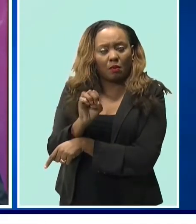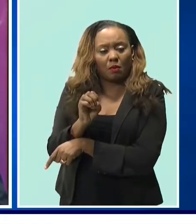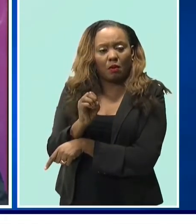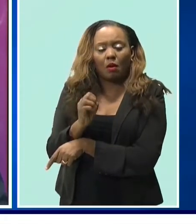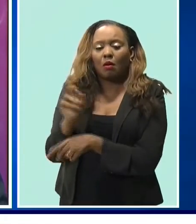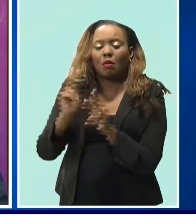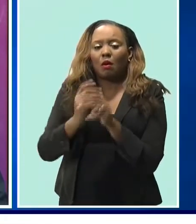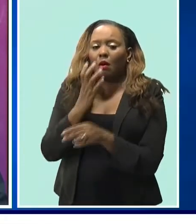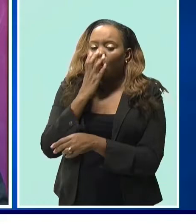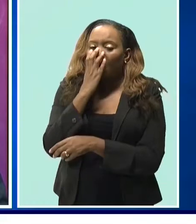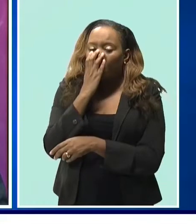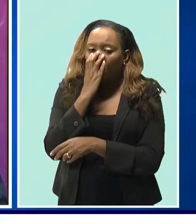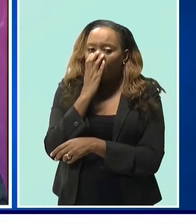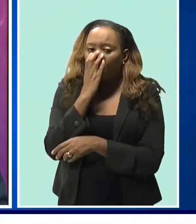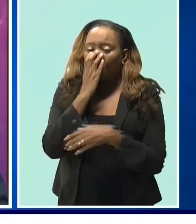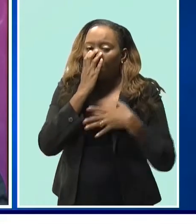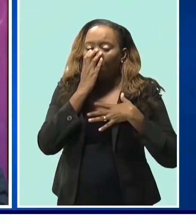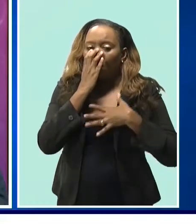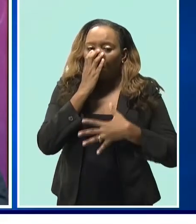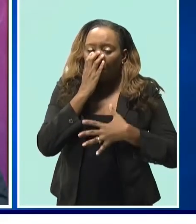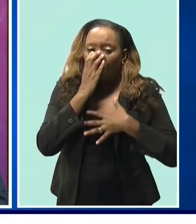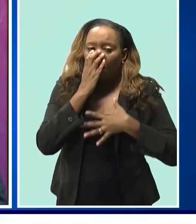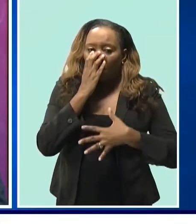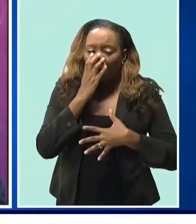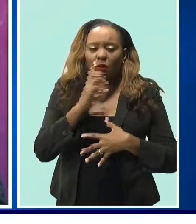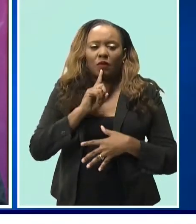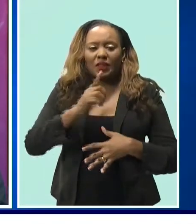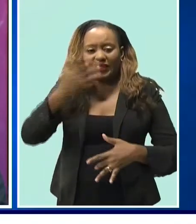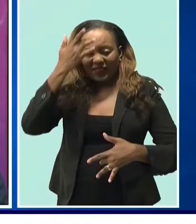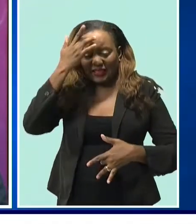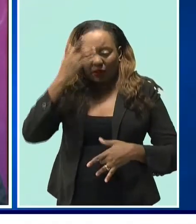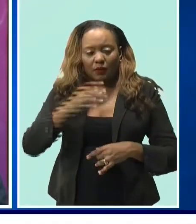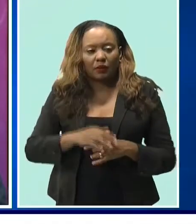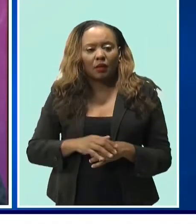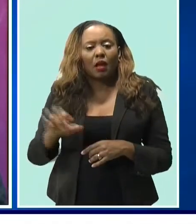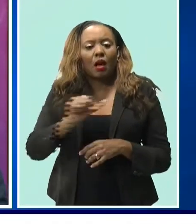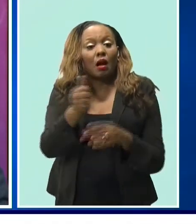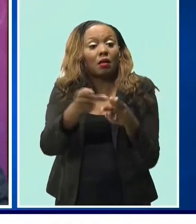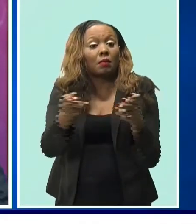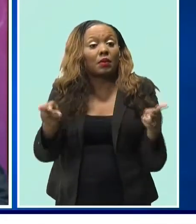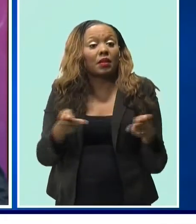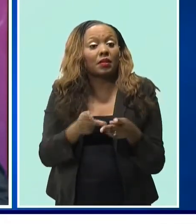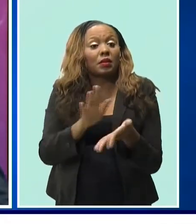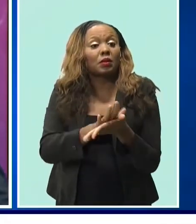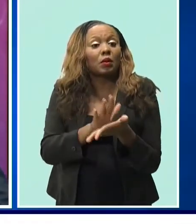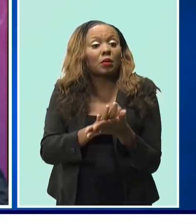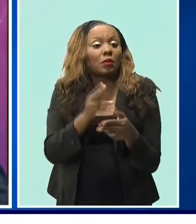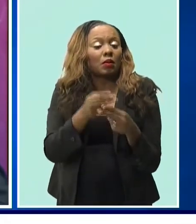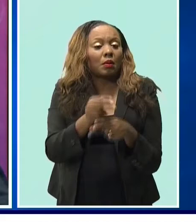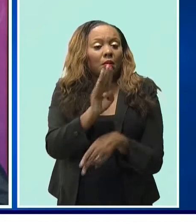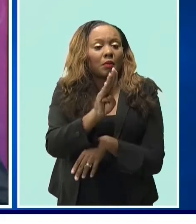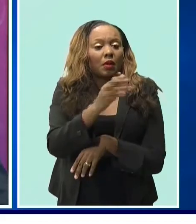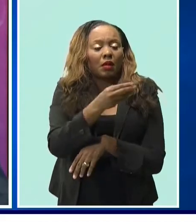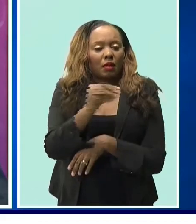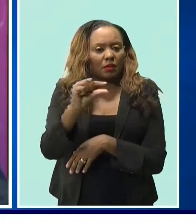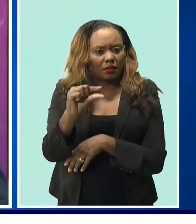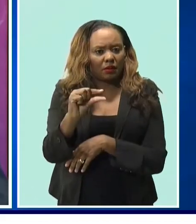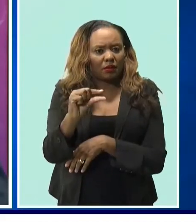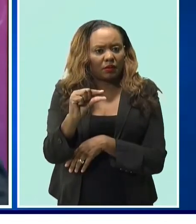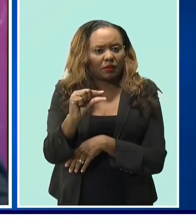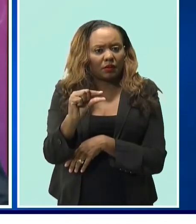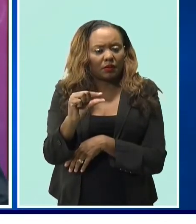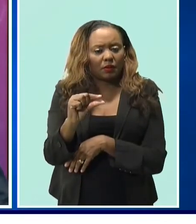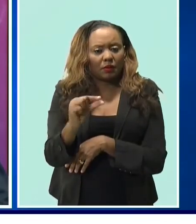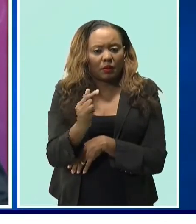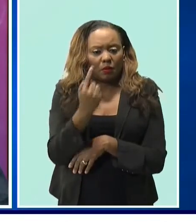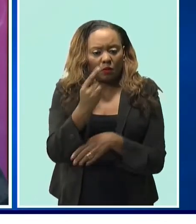ill. And then we have, of course, at the Blackman and Gollop facility, for example, two sections. So one where we have